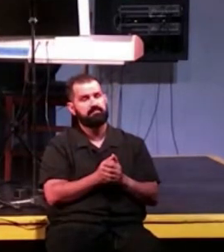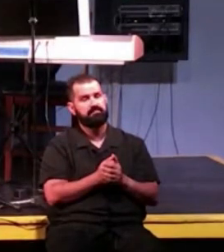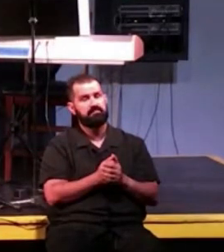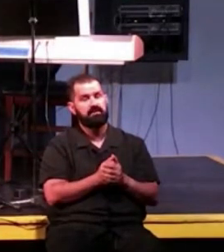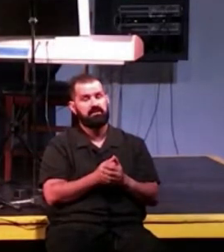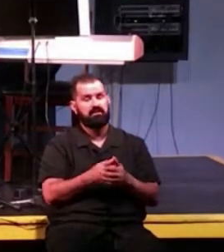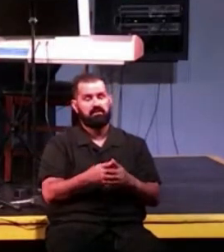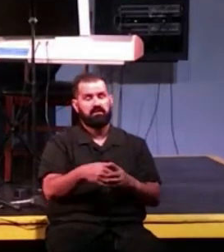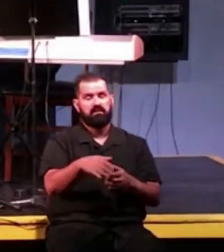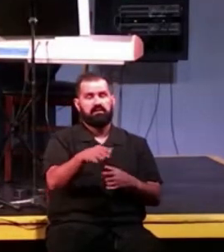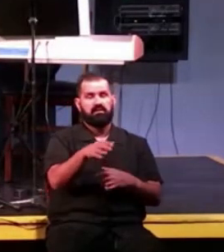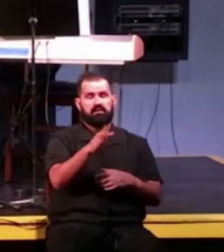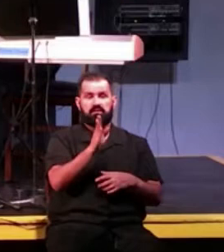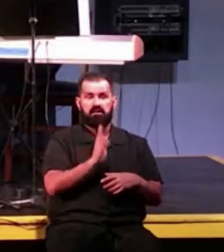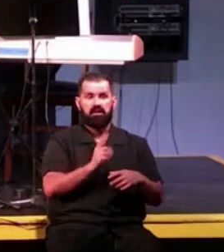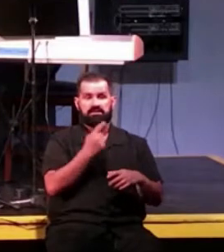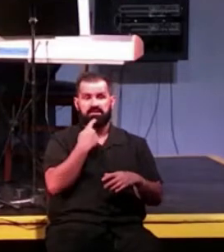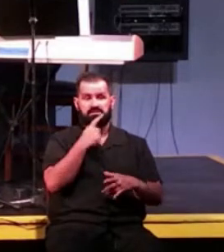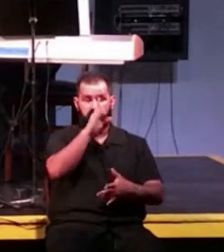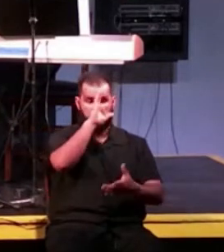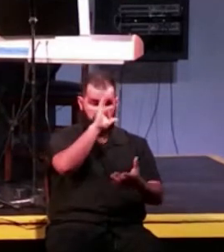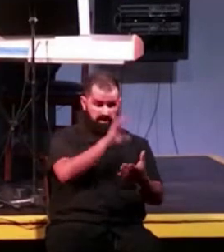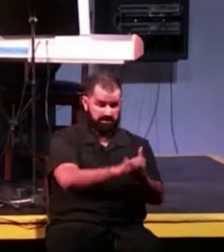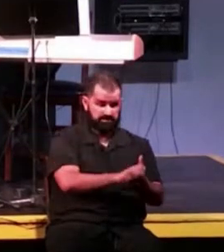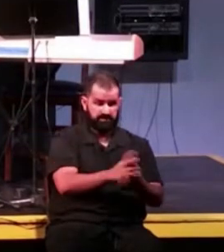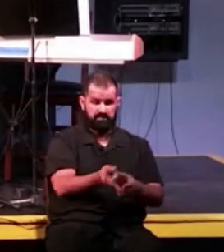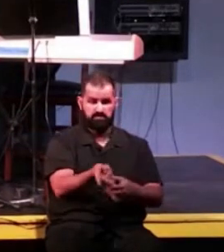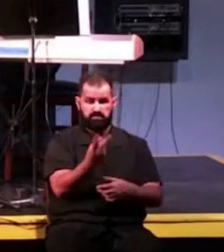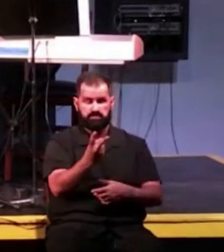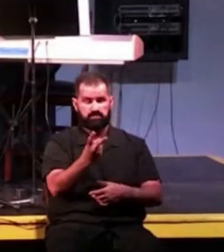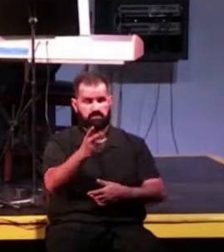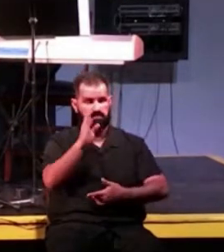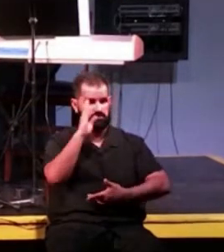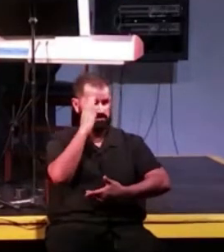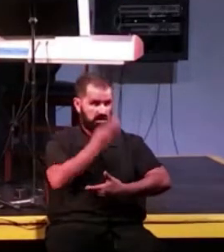Bible talks about in the book of Ruth, her husband and her two sons that died.